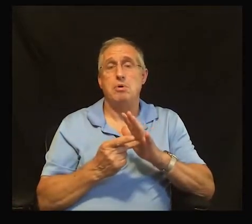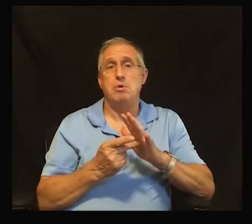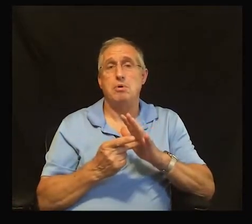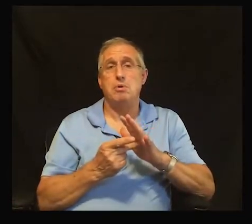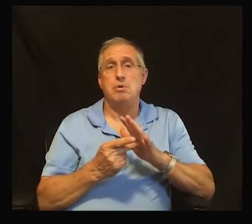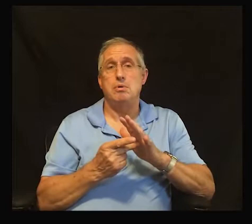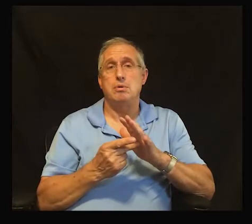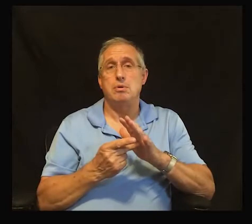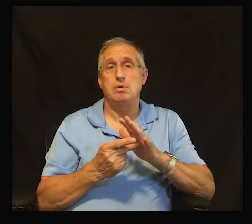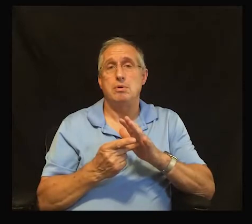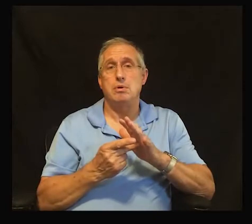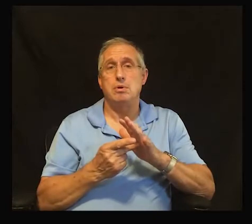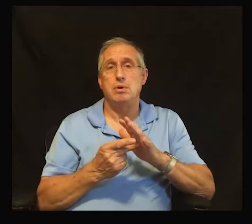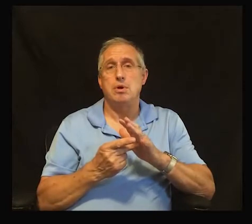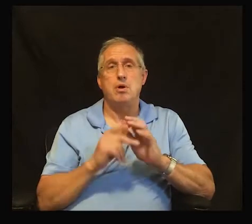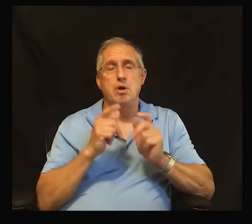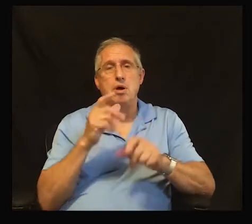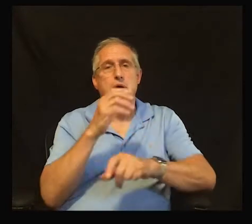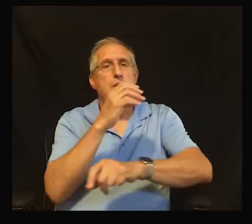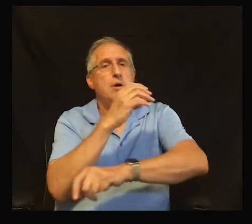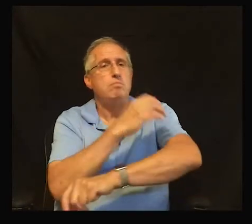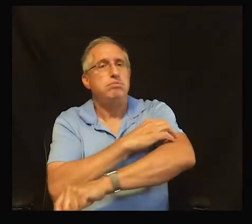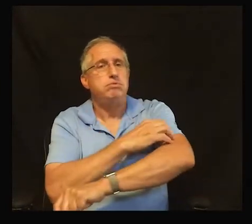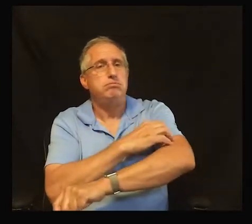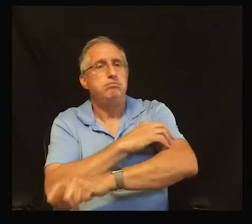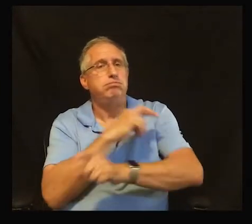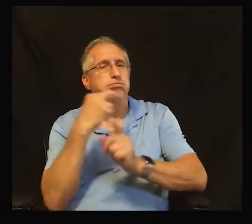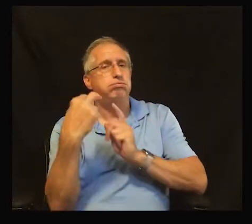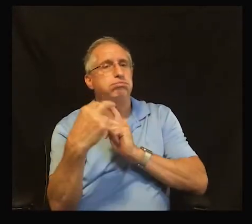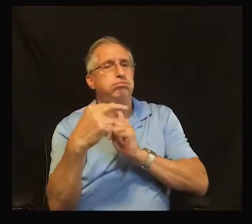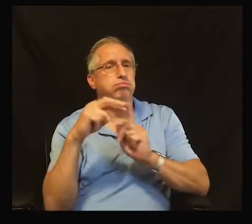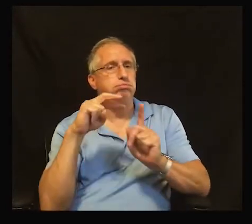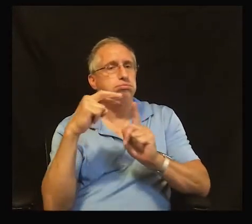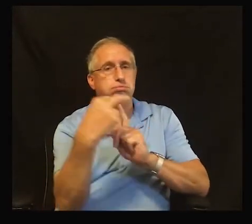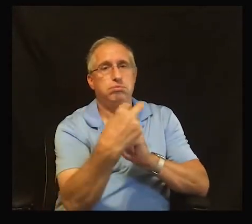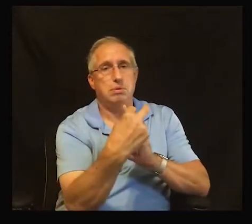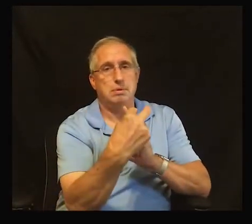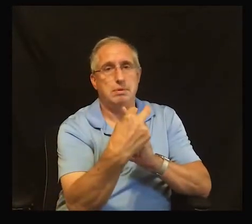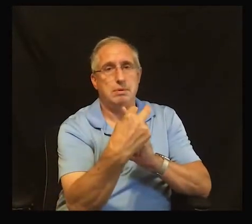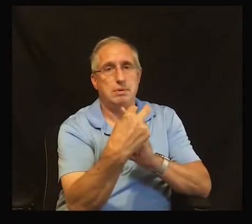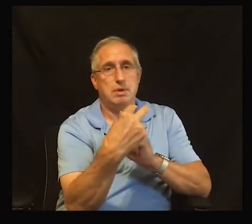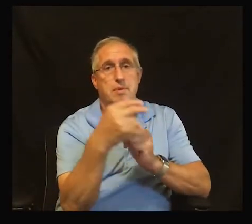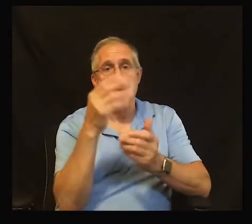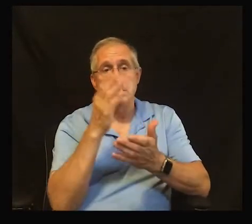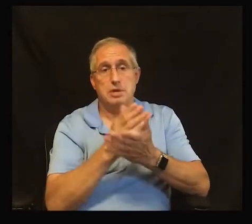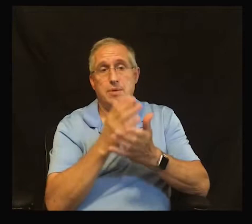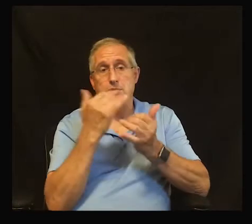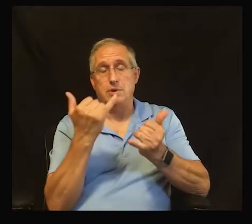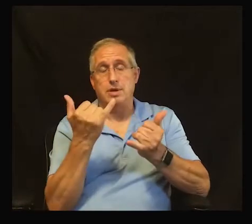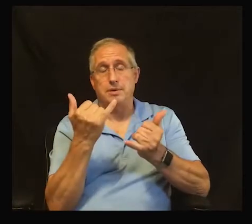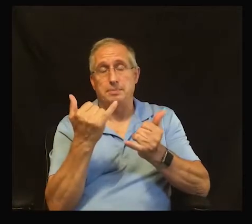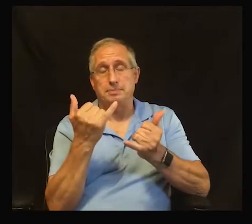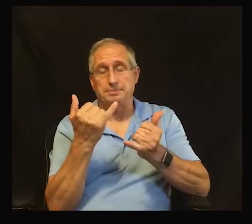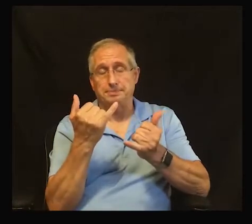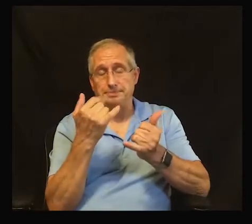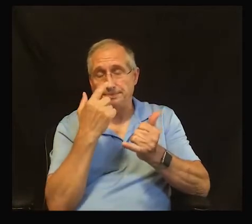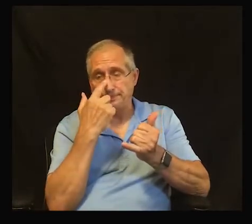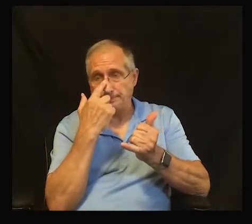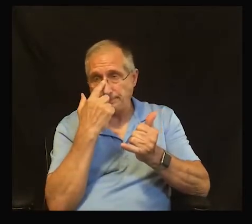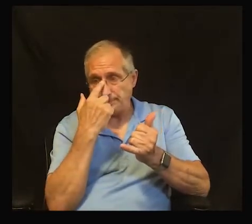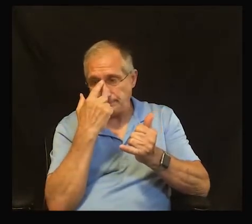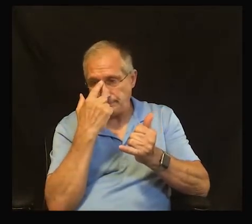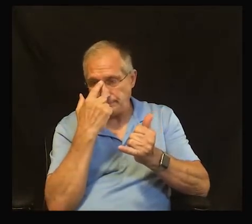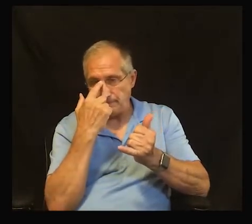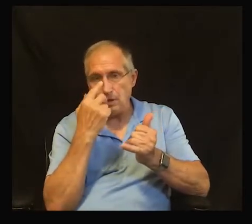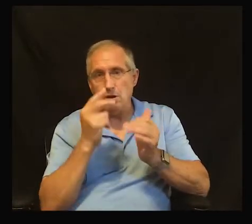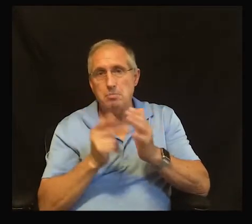us an all-powerful perspective. And this is where I'm going to land in week one of this